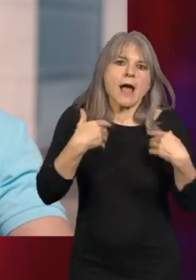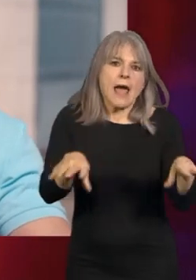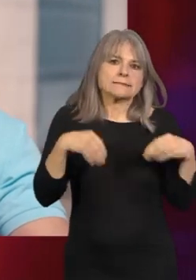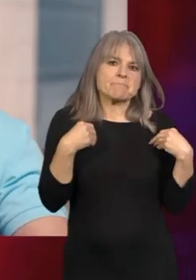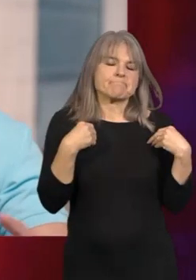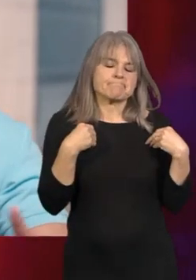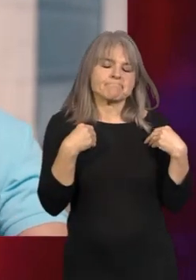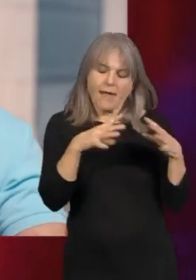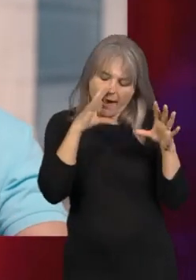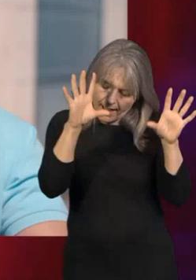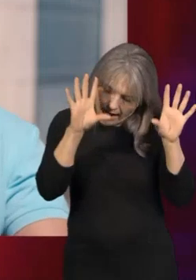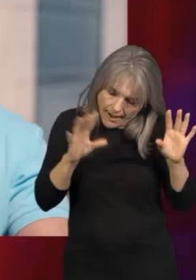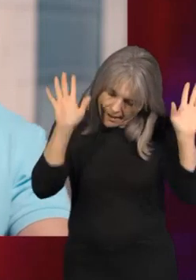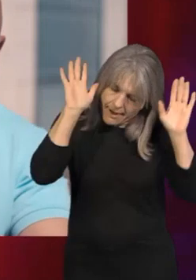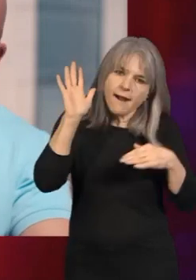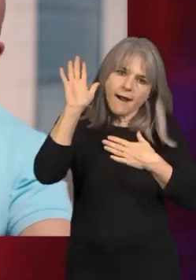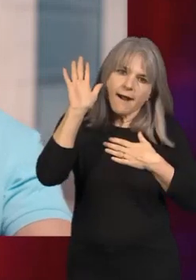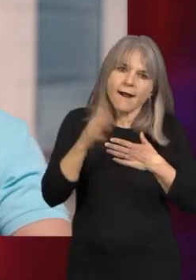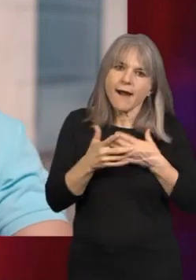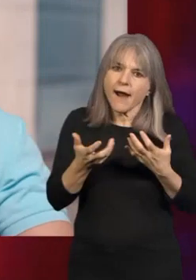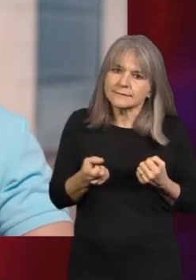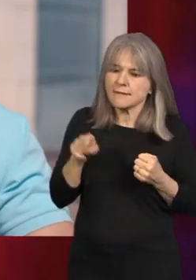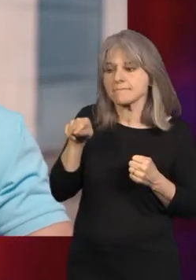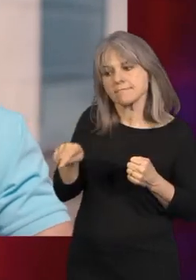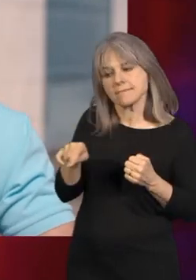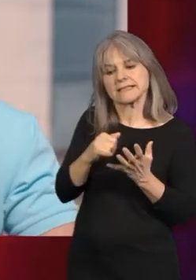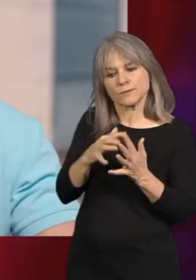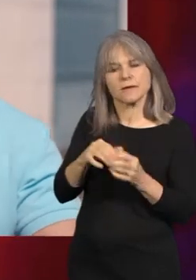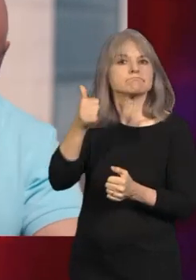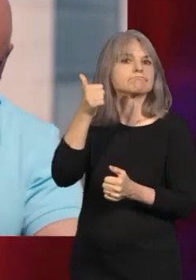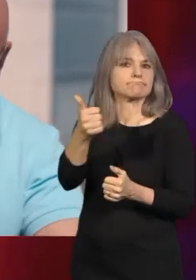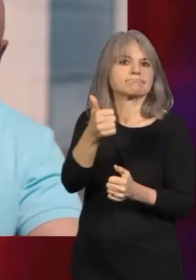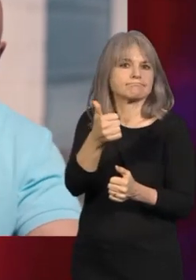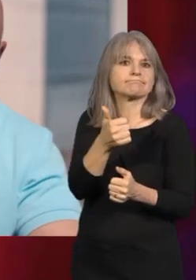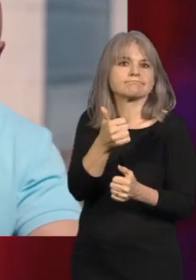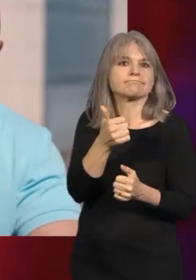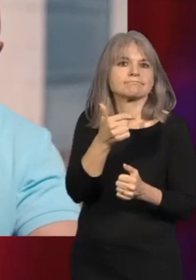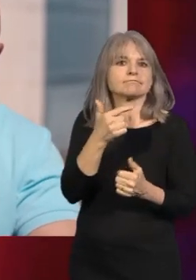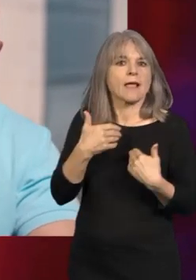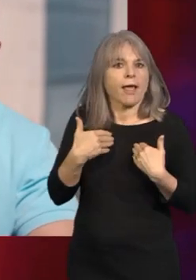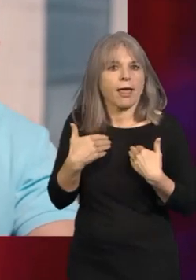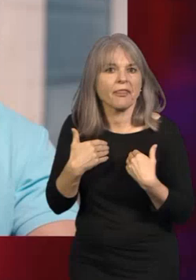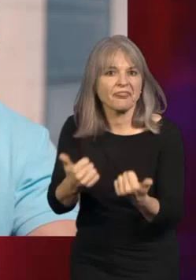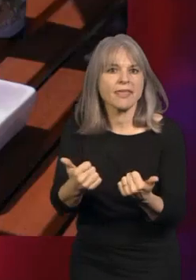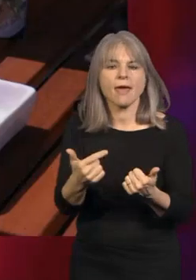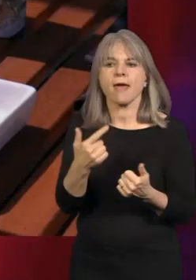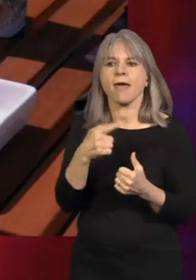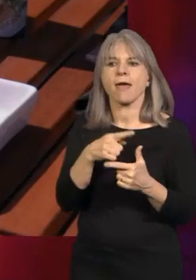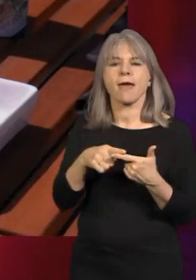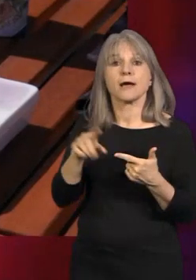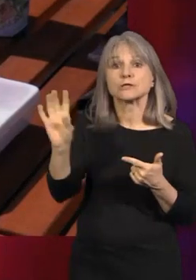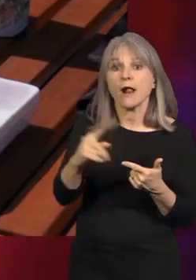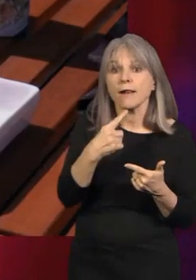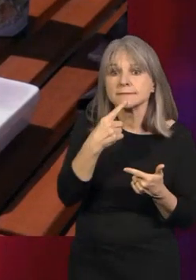salty flavour, and I'm willing to accept it's a lot healthier than salt as well. But your seaweed comes